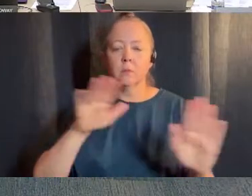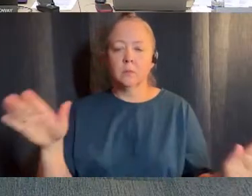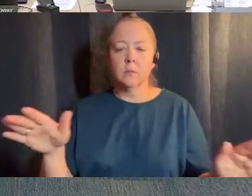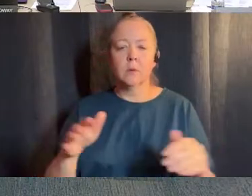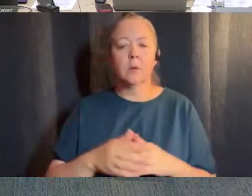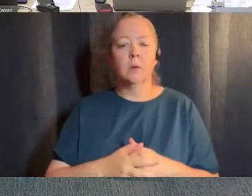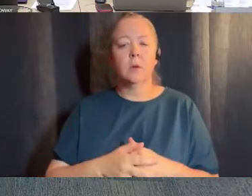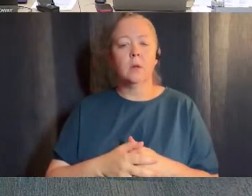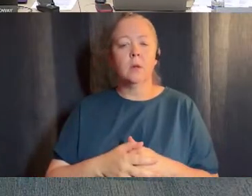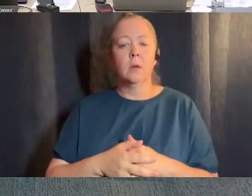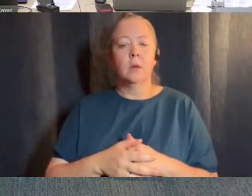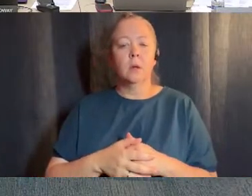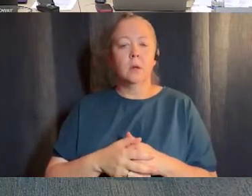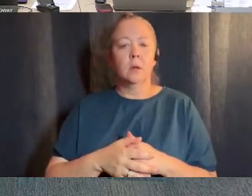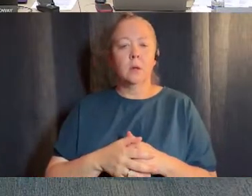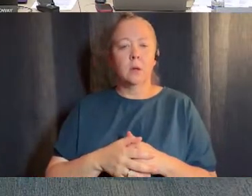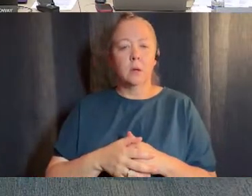have been